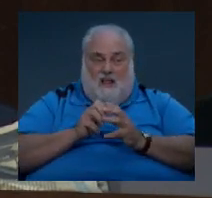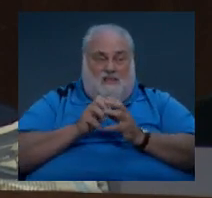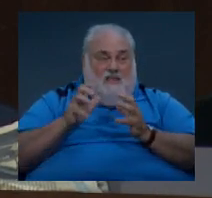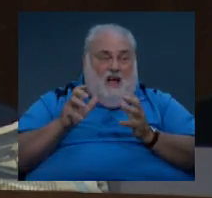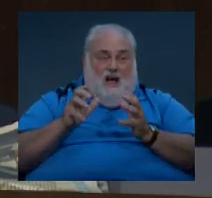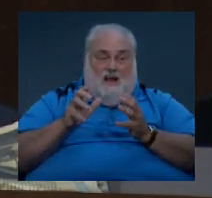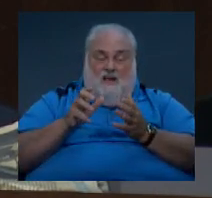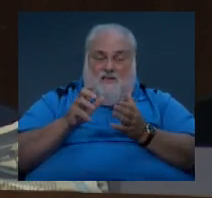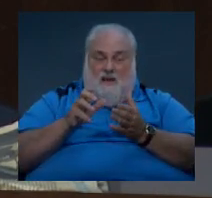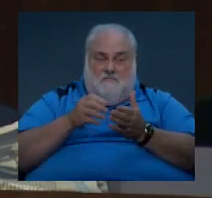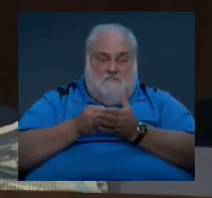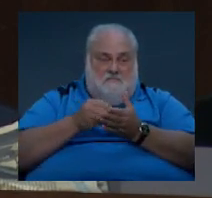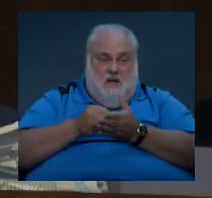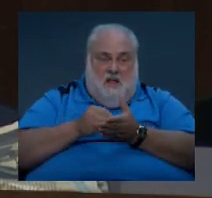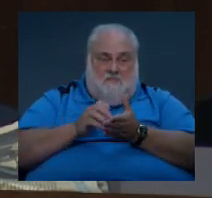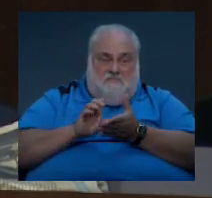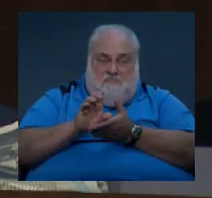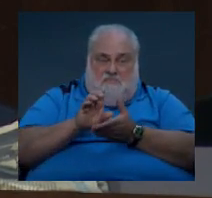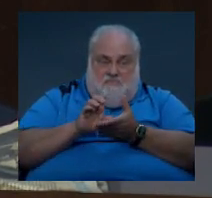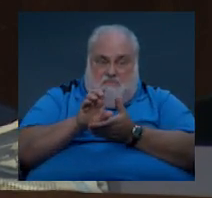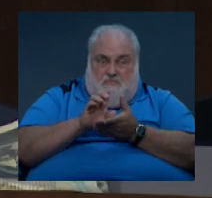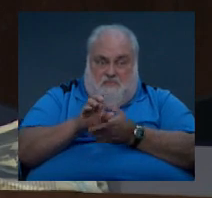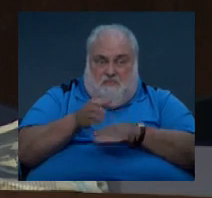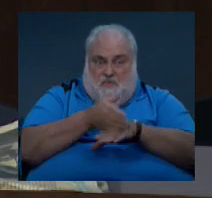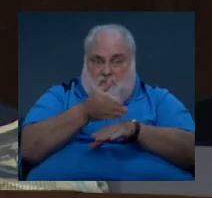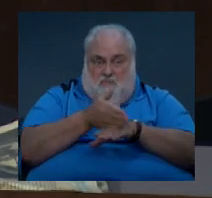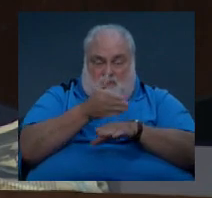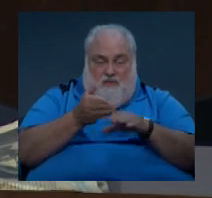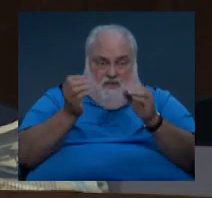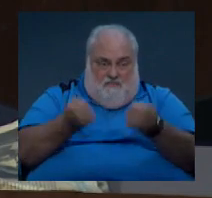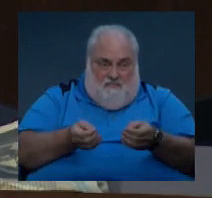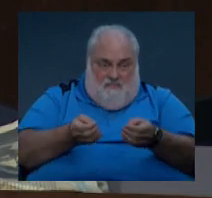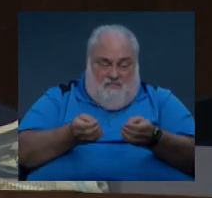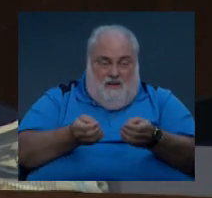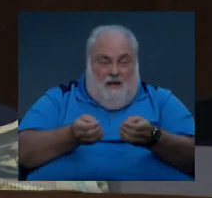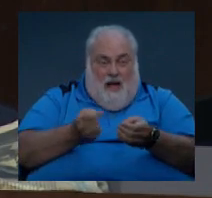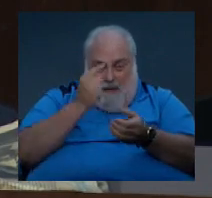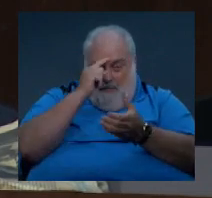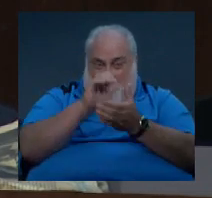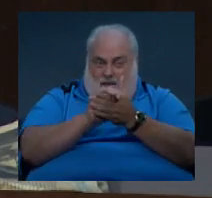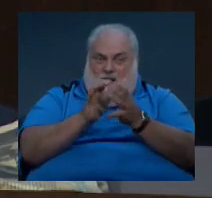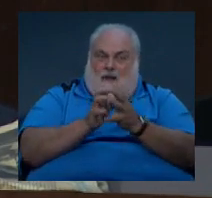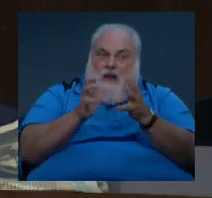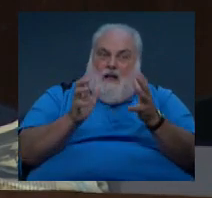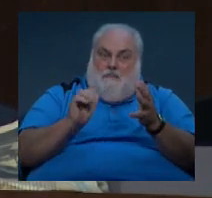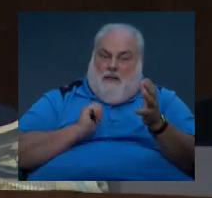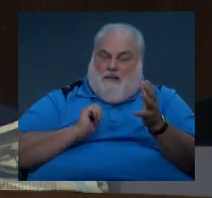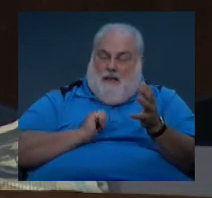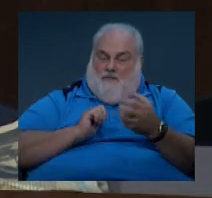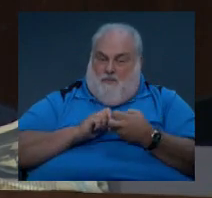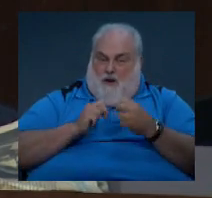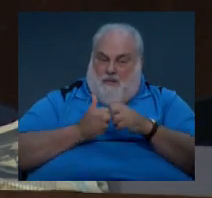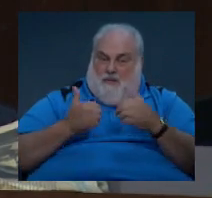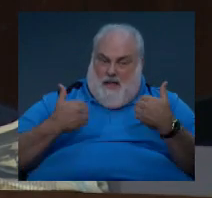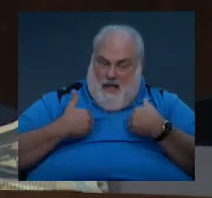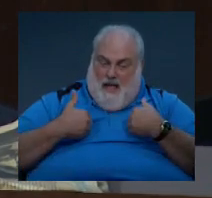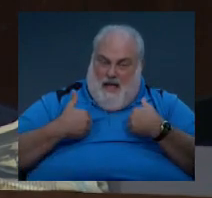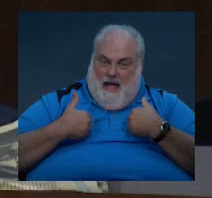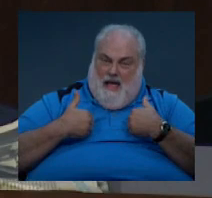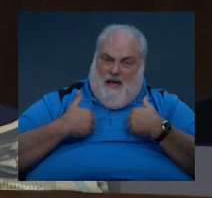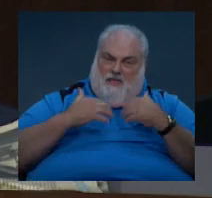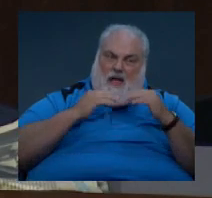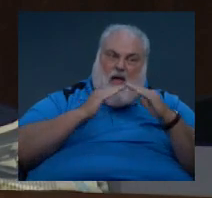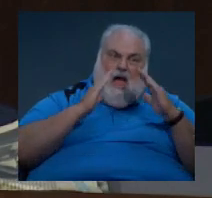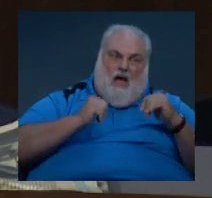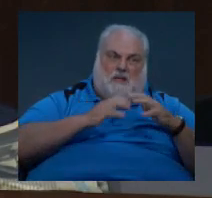or reinvestment. And certainly, I think a lot of what I have problems with up here sometimes, a lot of demolition of